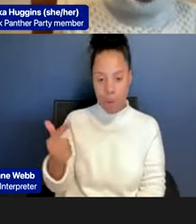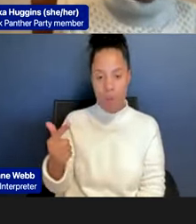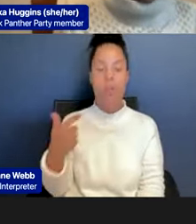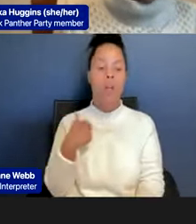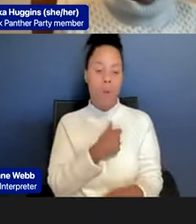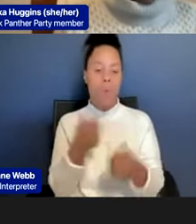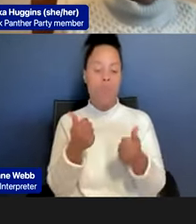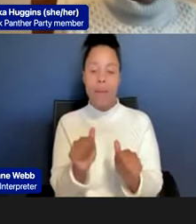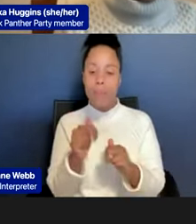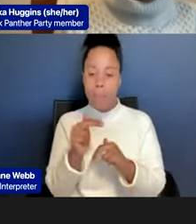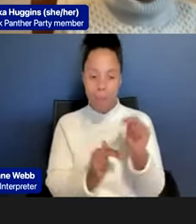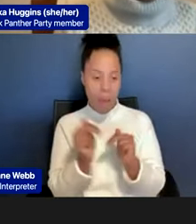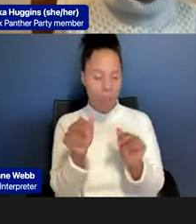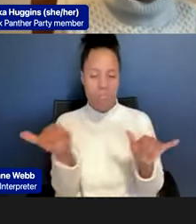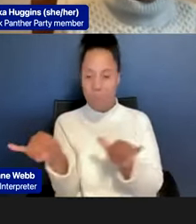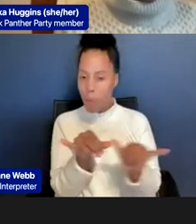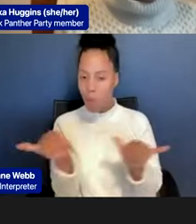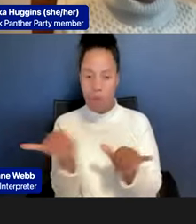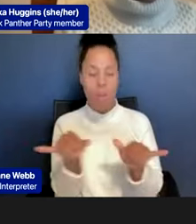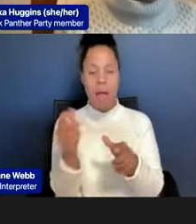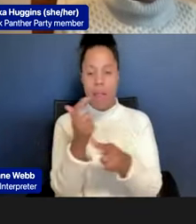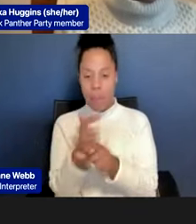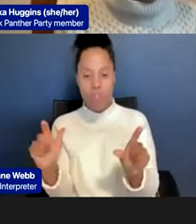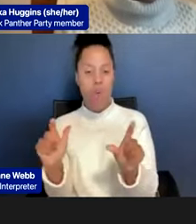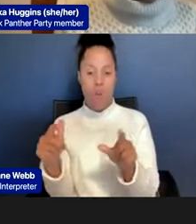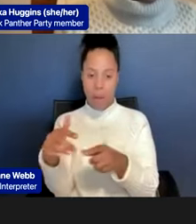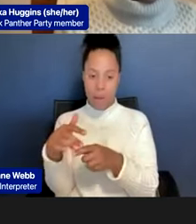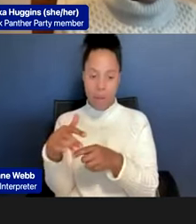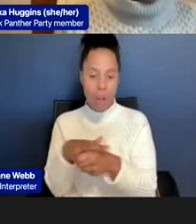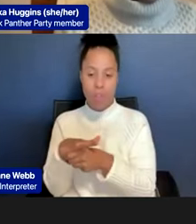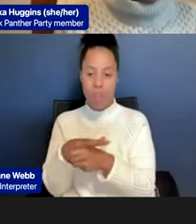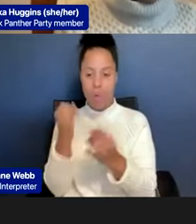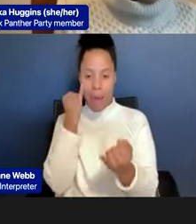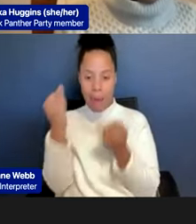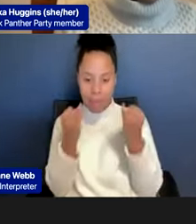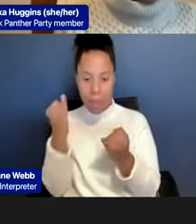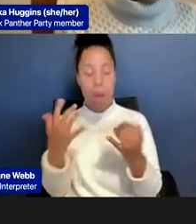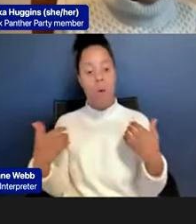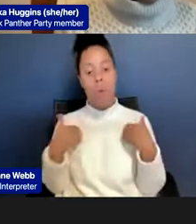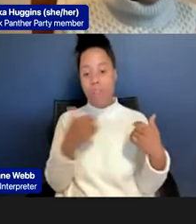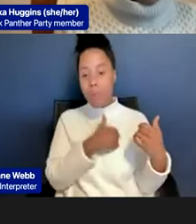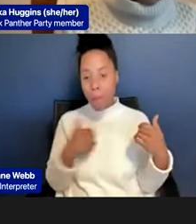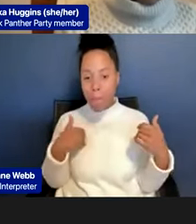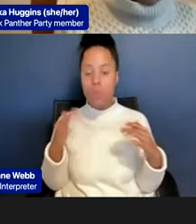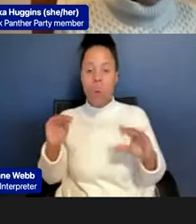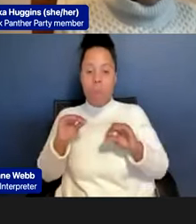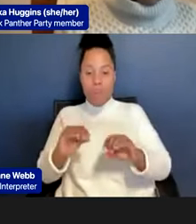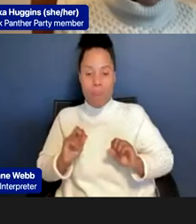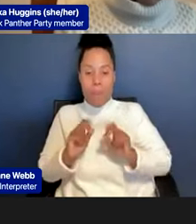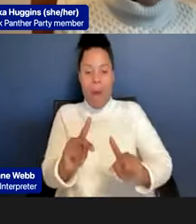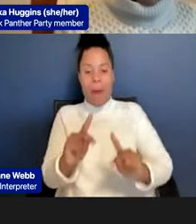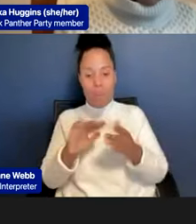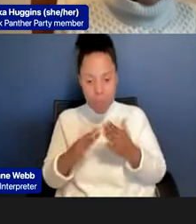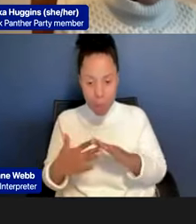similar liberated territory idea where we have members who have actually moved to the community.